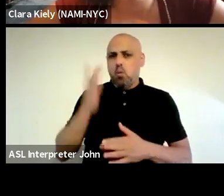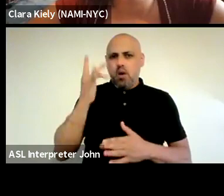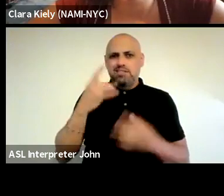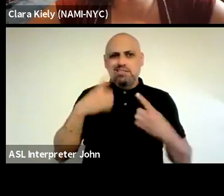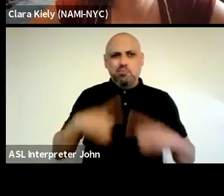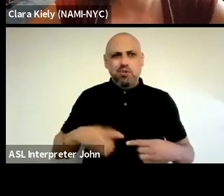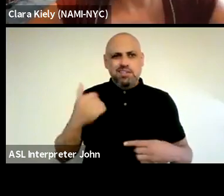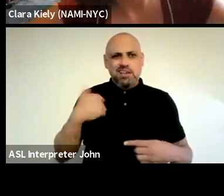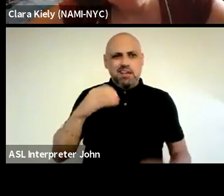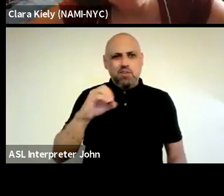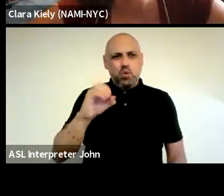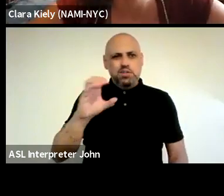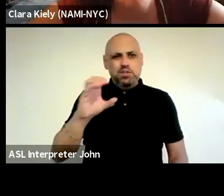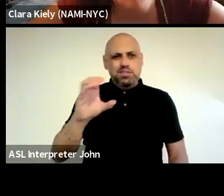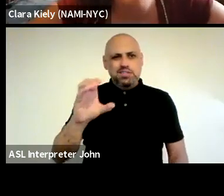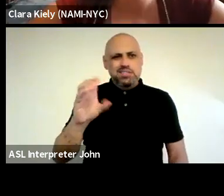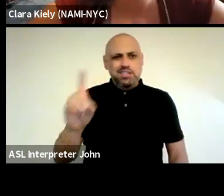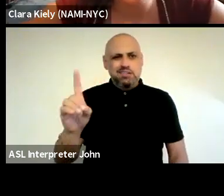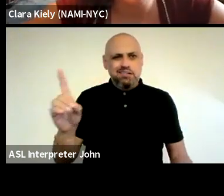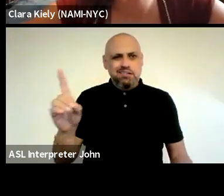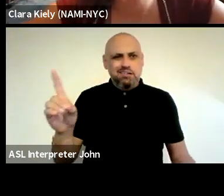have OCD. So